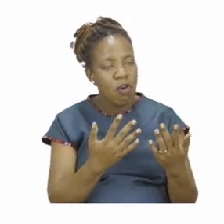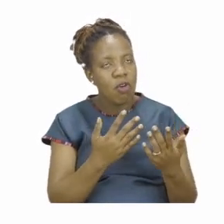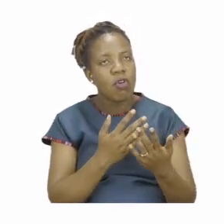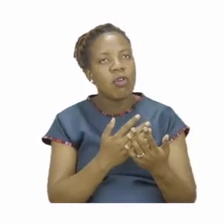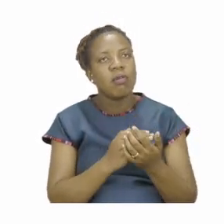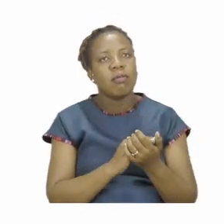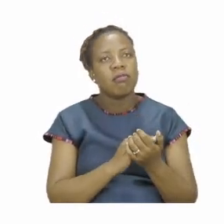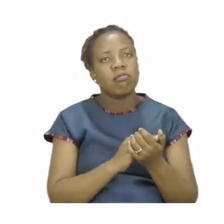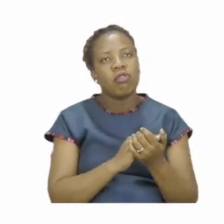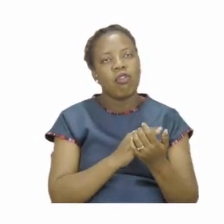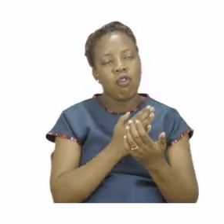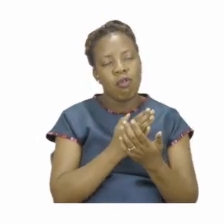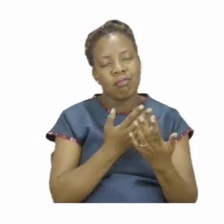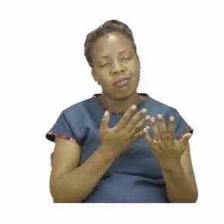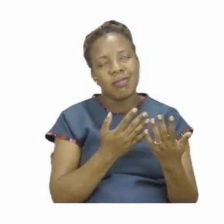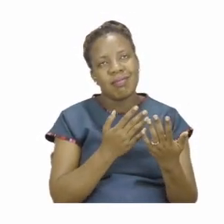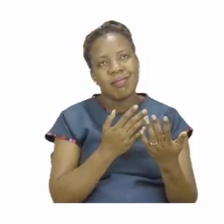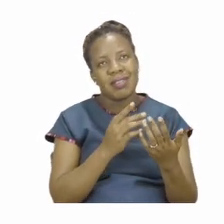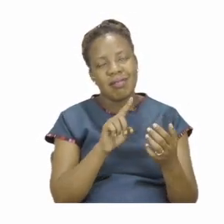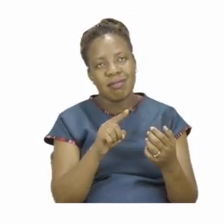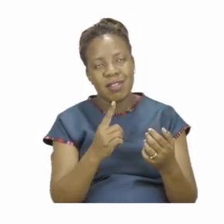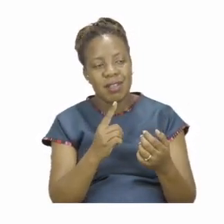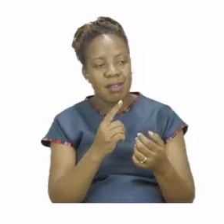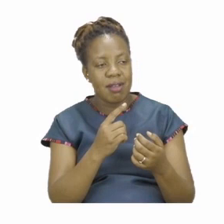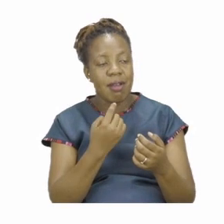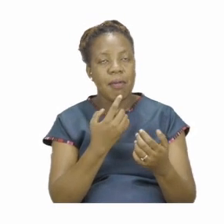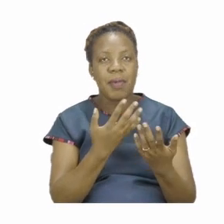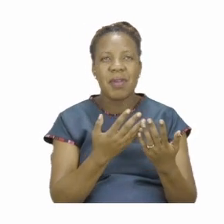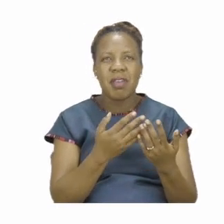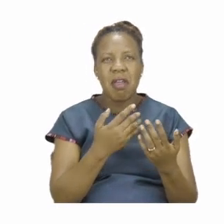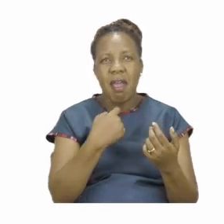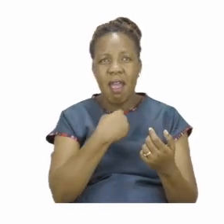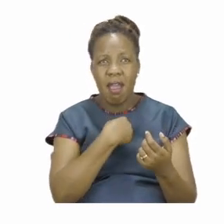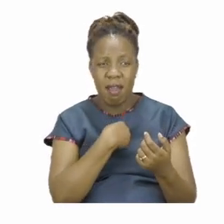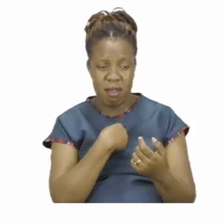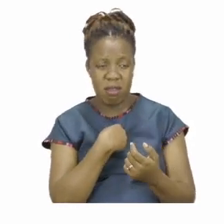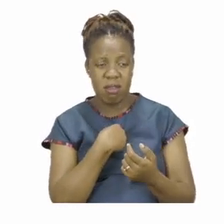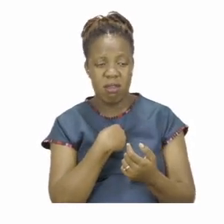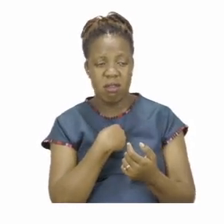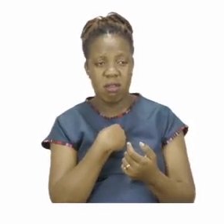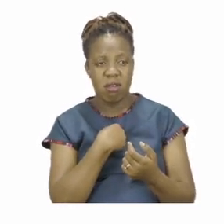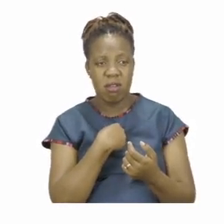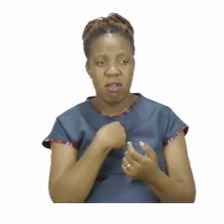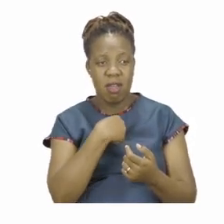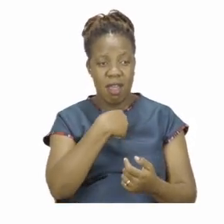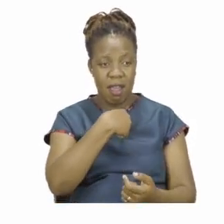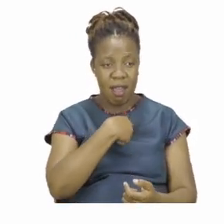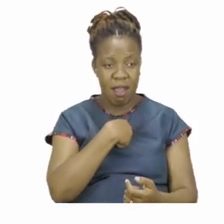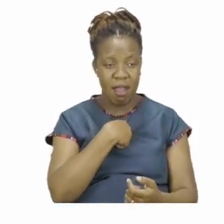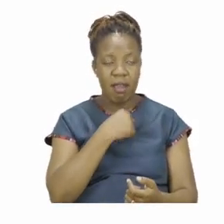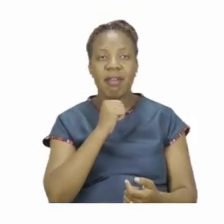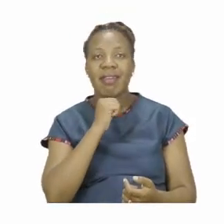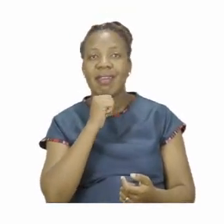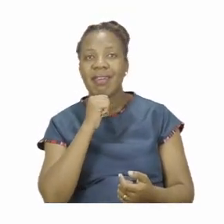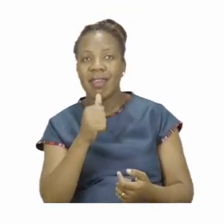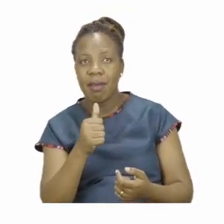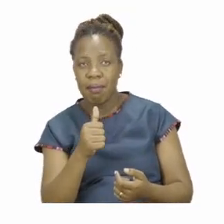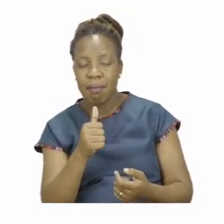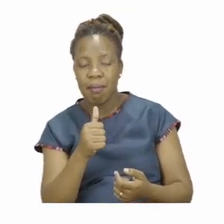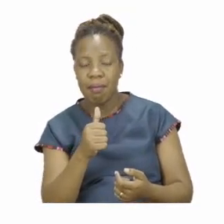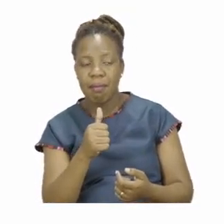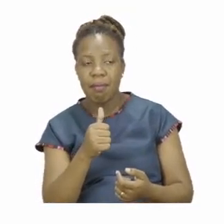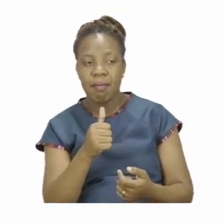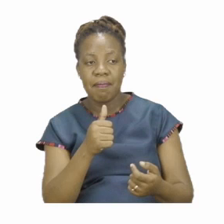am. I am. Then, if it is he, she, it, or the name